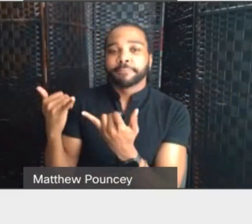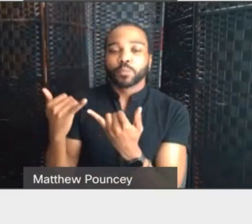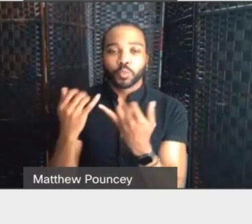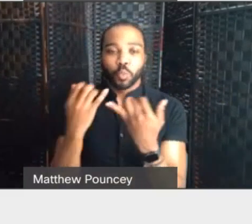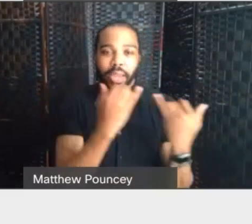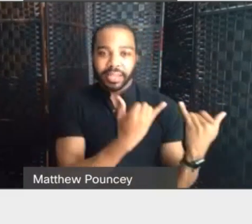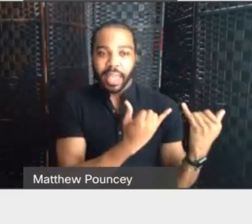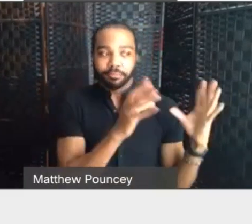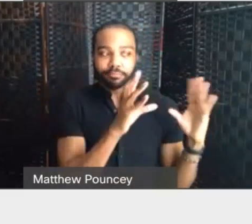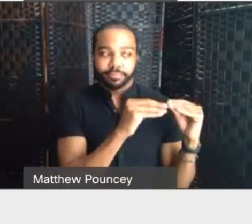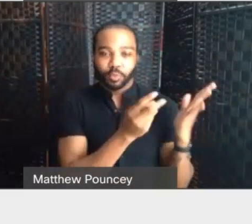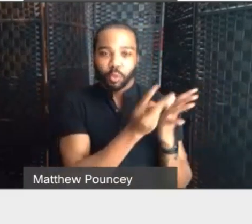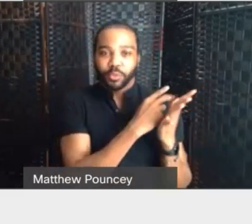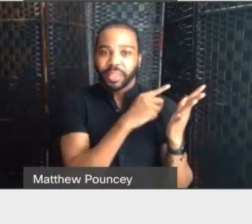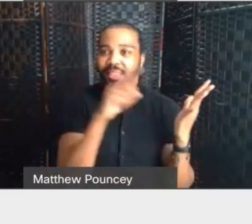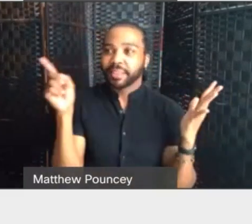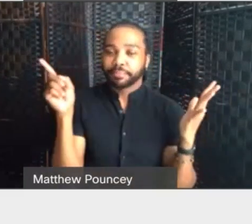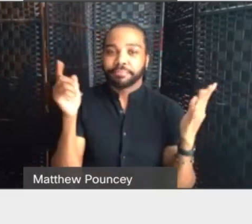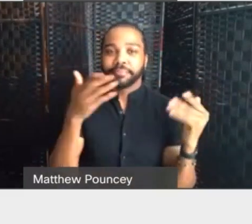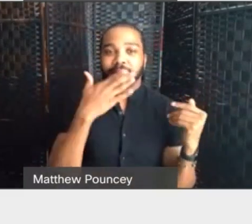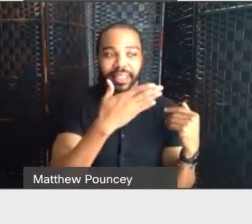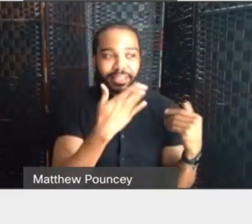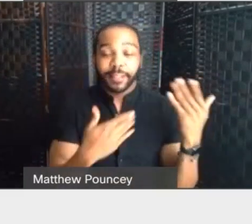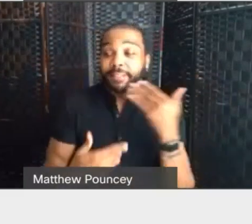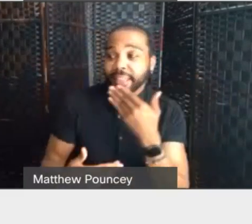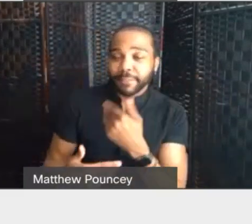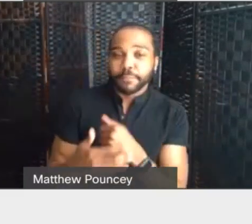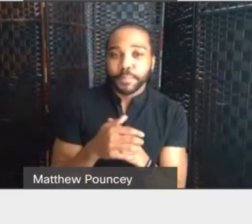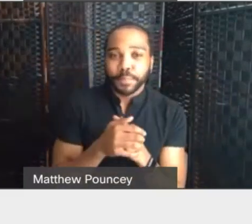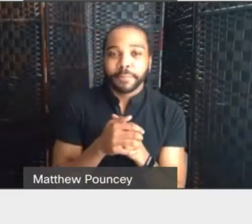reviewing them. Great. Thank you. Thanks. Thank you, though.